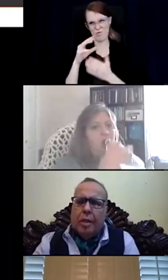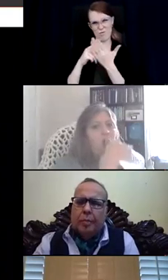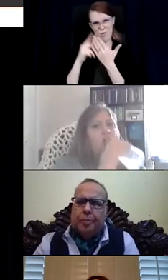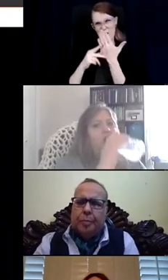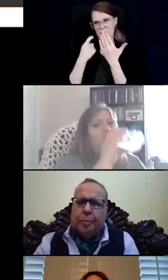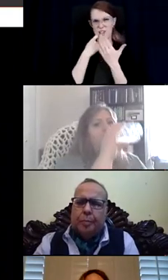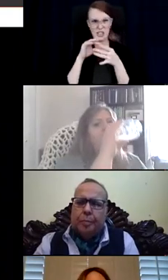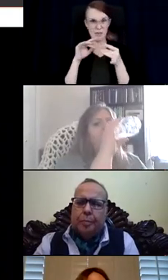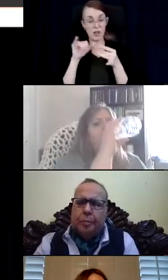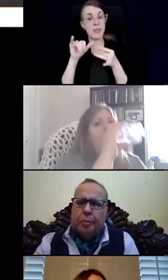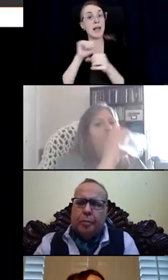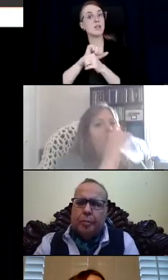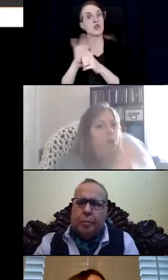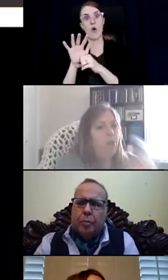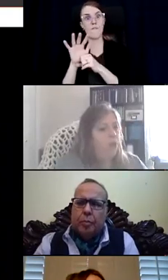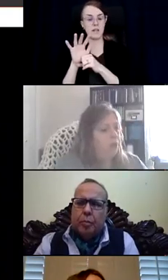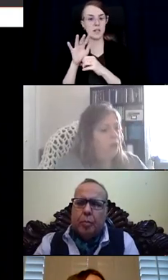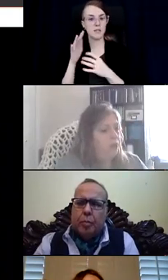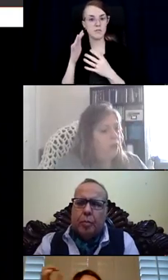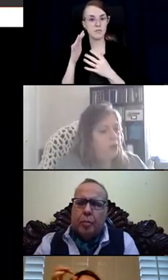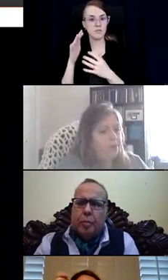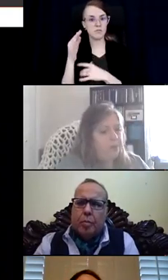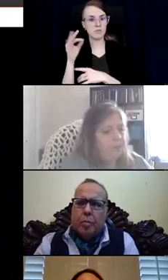Initiative. And obviously this was